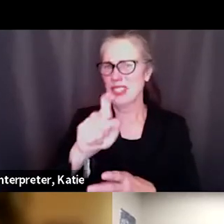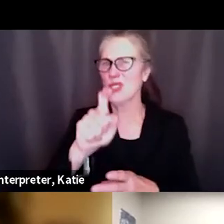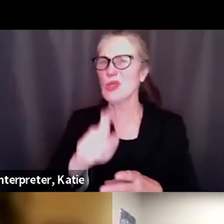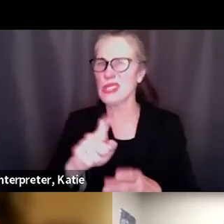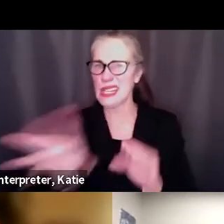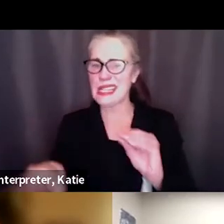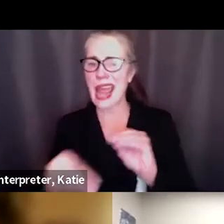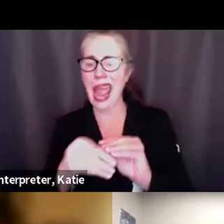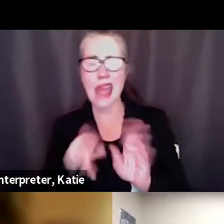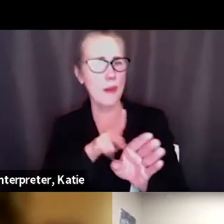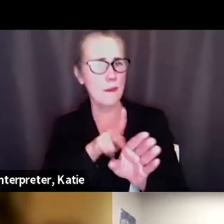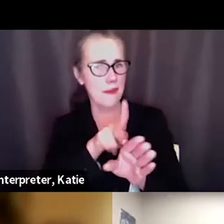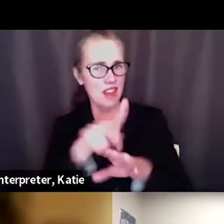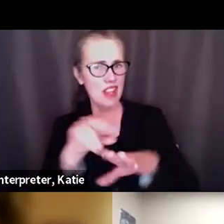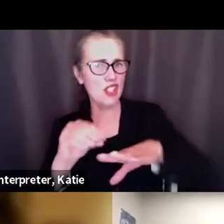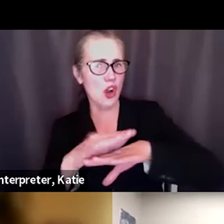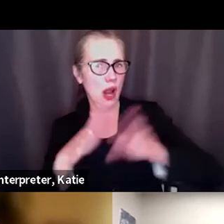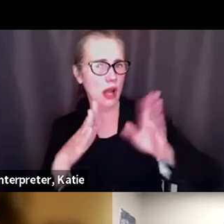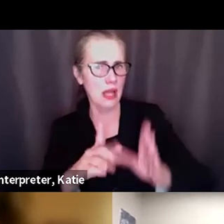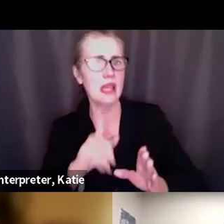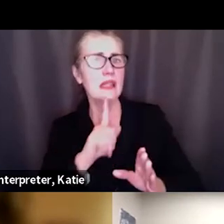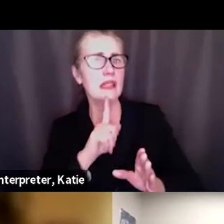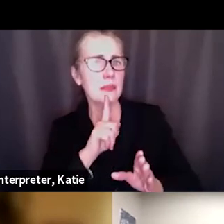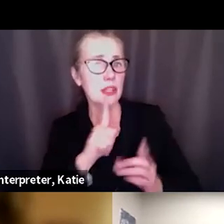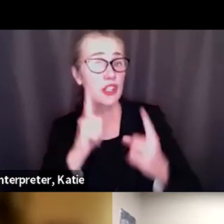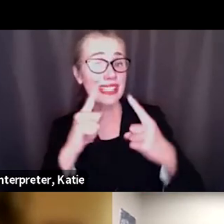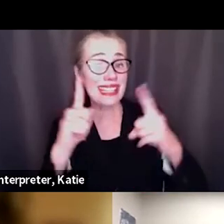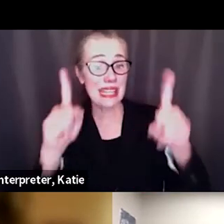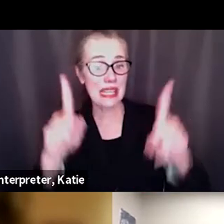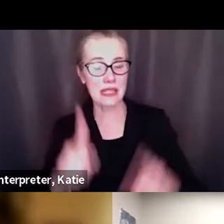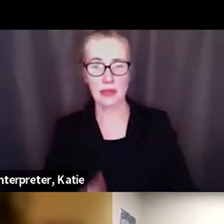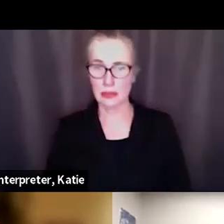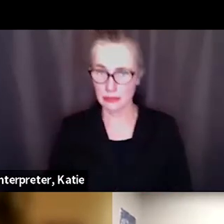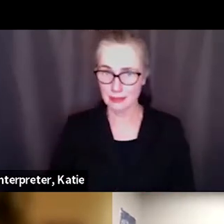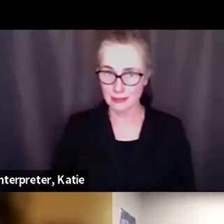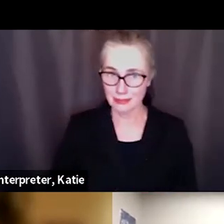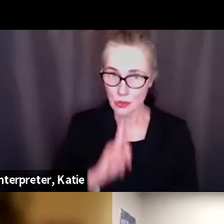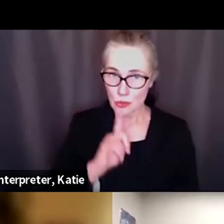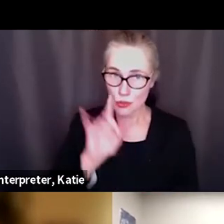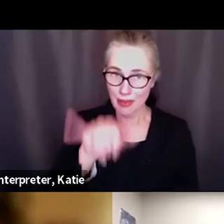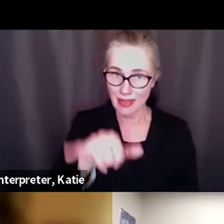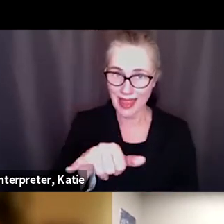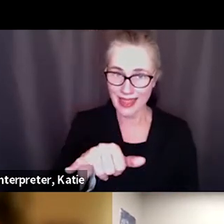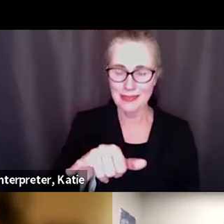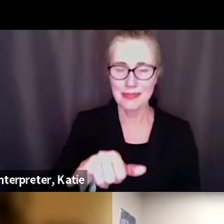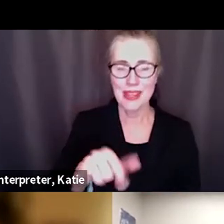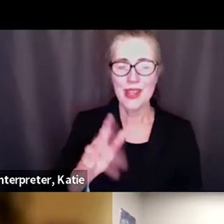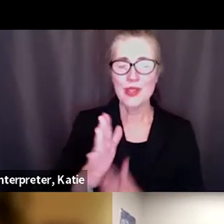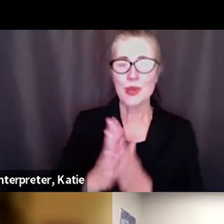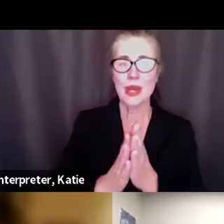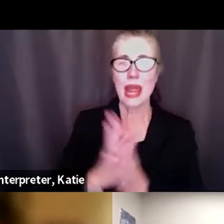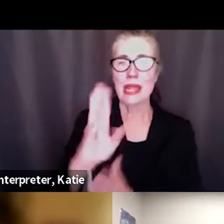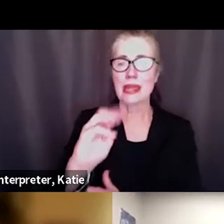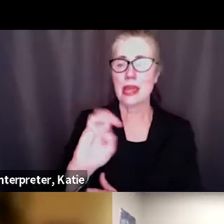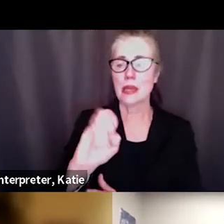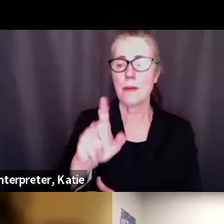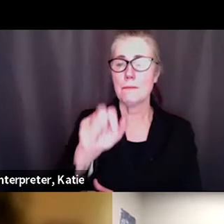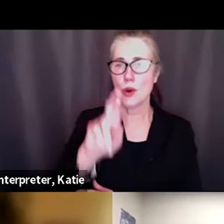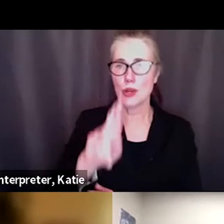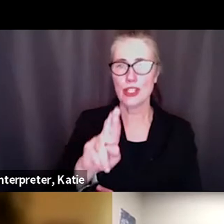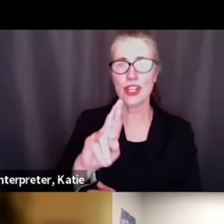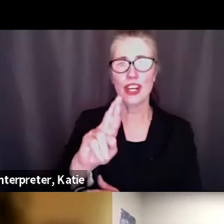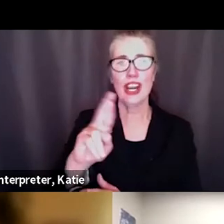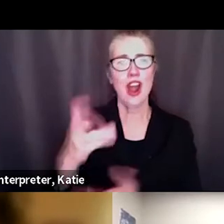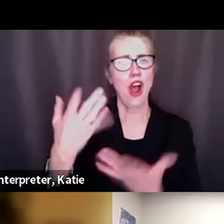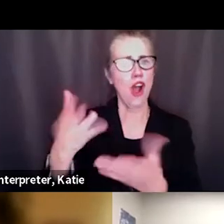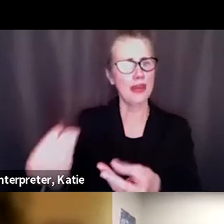campaign consultant to make sure this project is successful which is very true so we're delighted that the moshe foundation has already granted 25